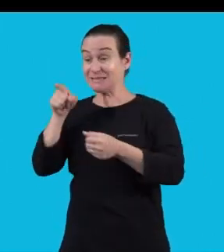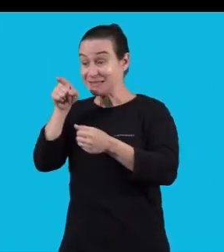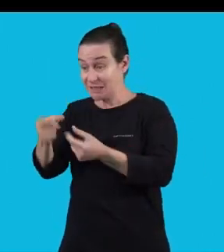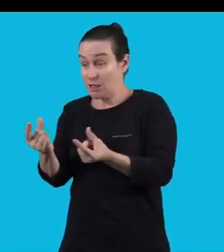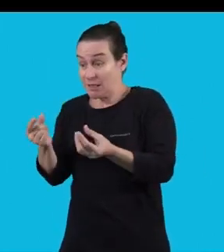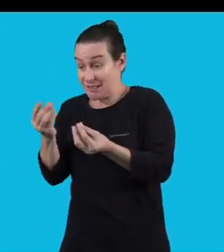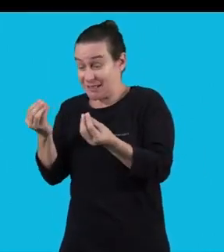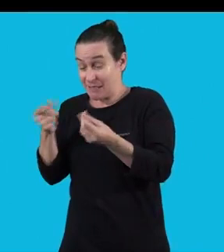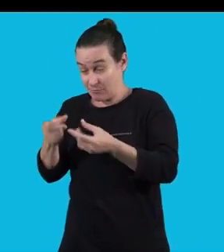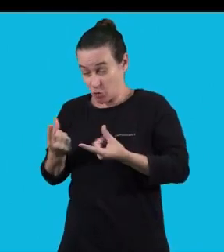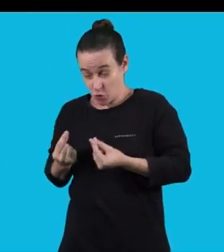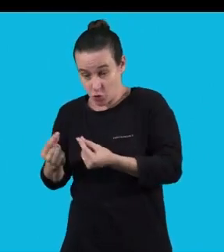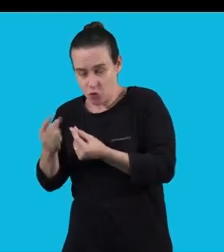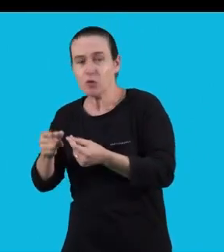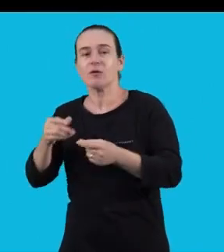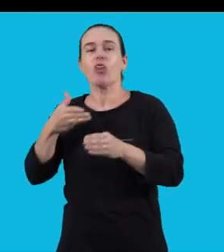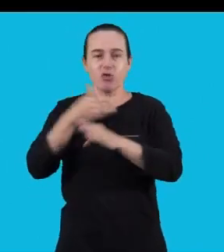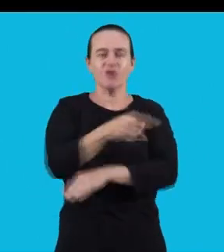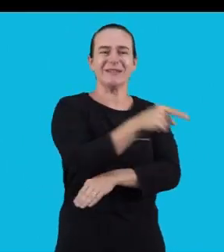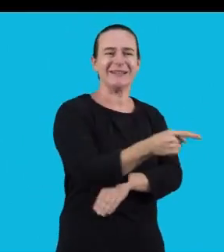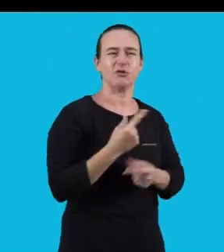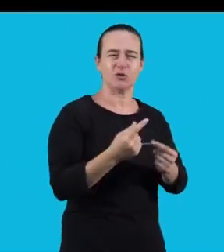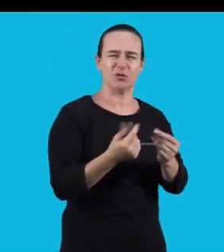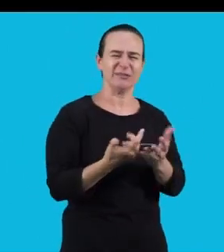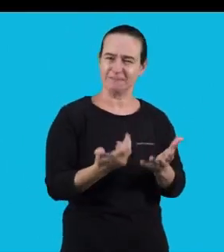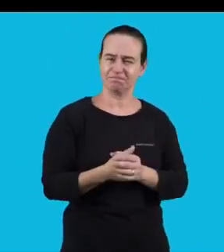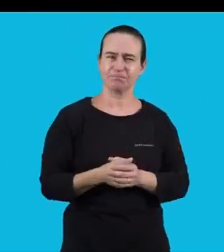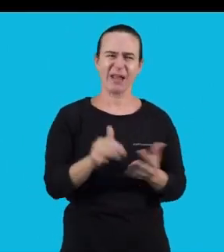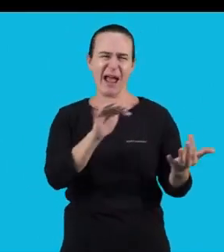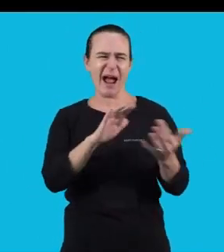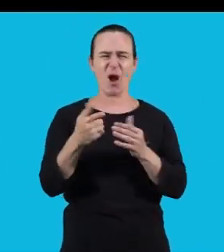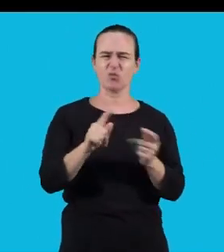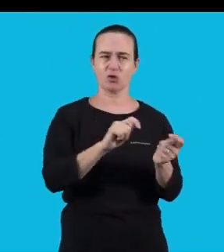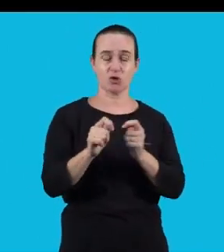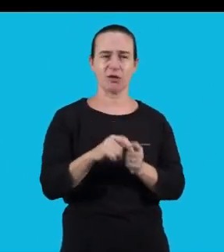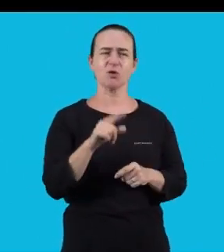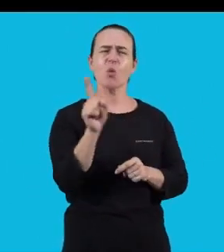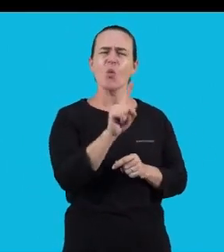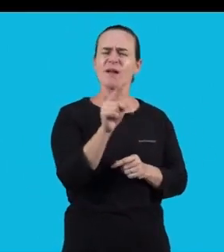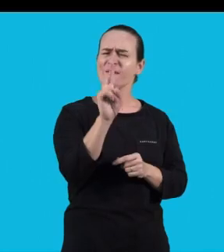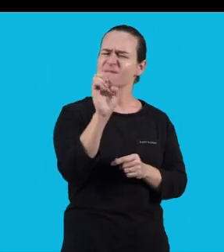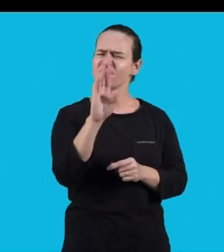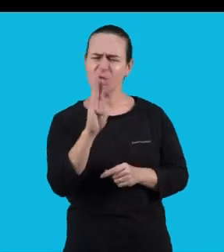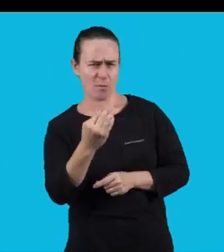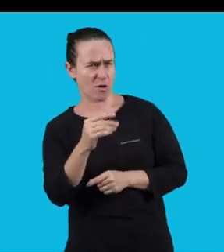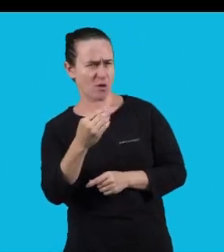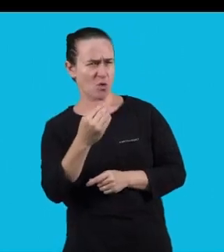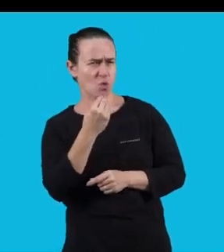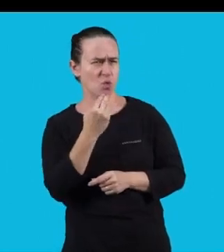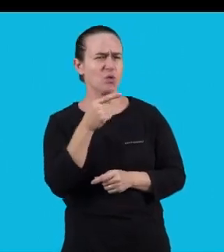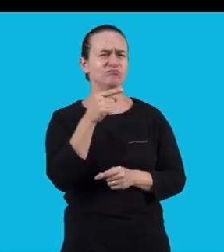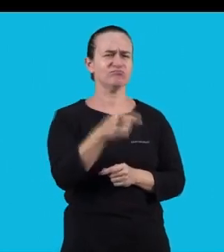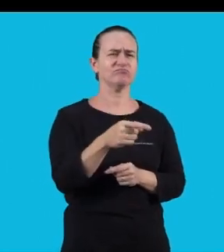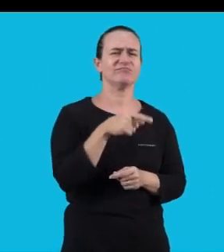Start by identifying the verb, then find the subject, ask yourself who, find the object, what is